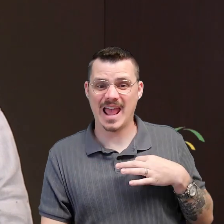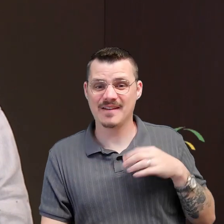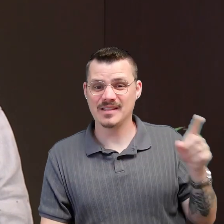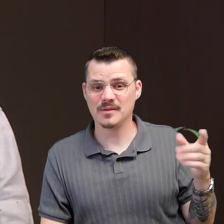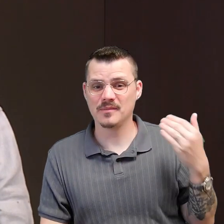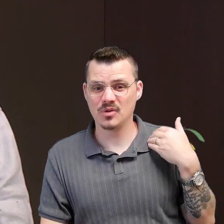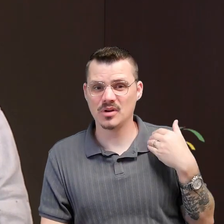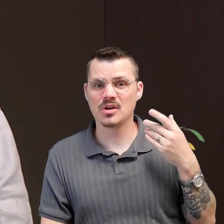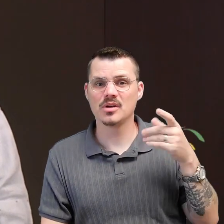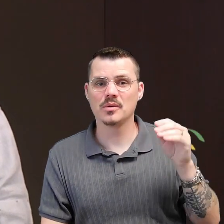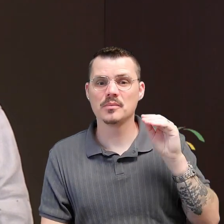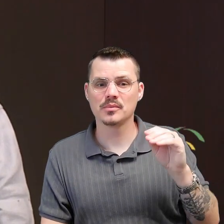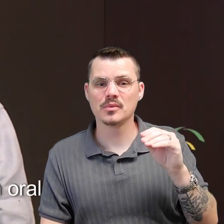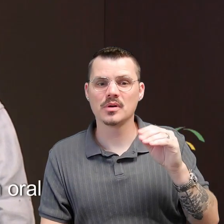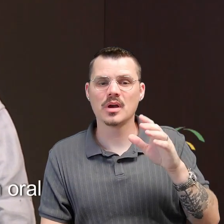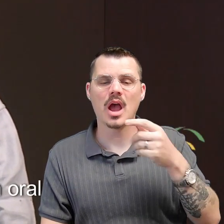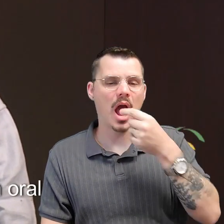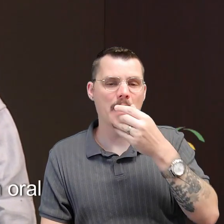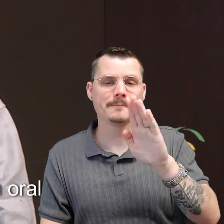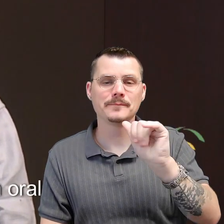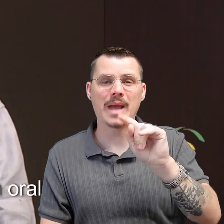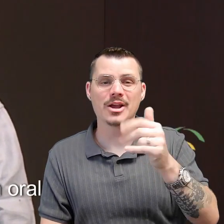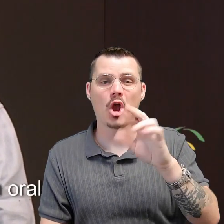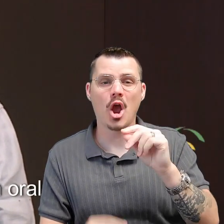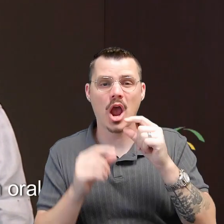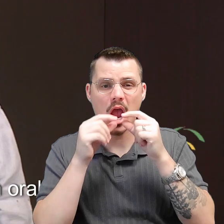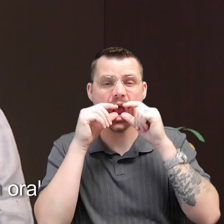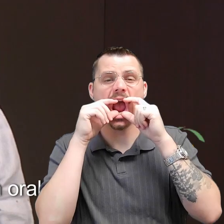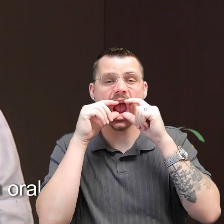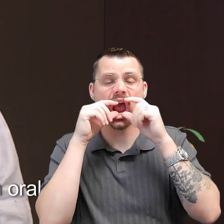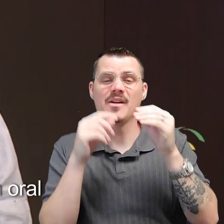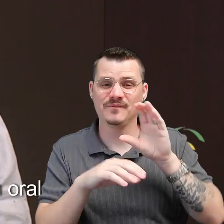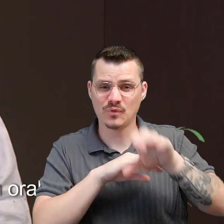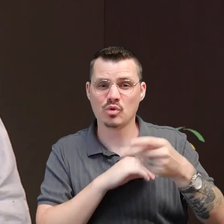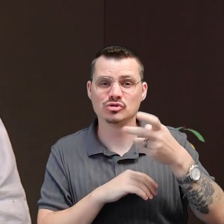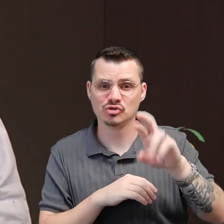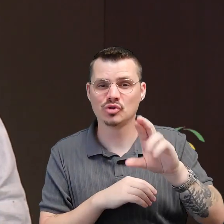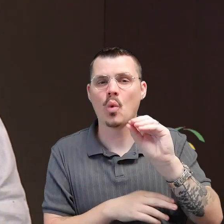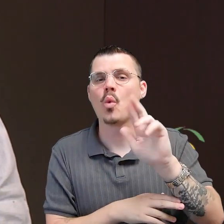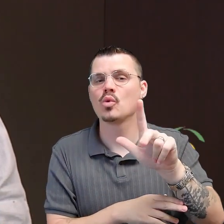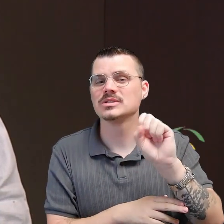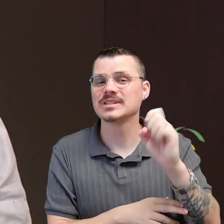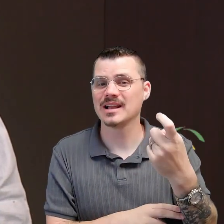there stuck in a bite guard and forced her to perform oral sex on them.